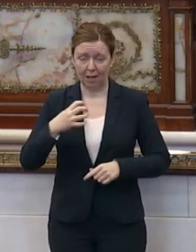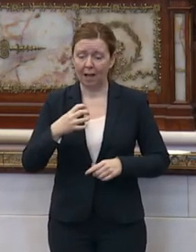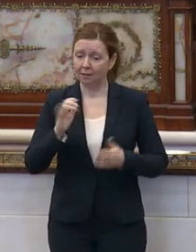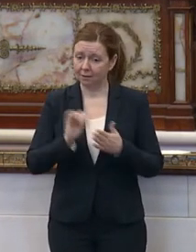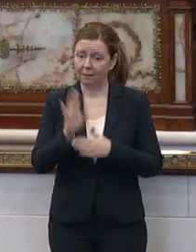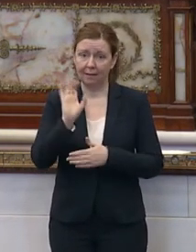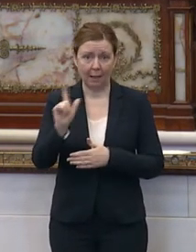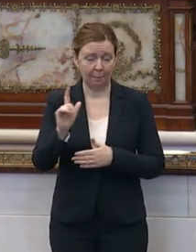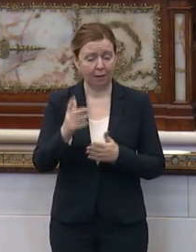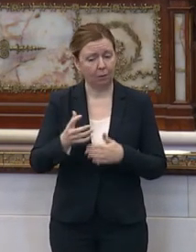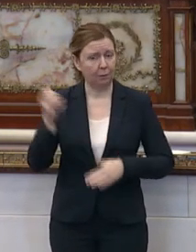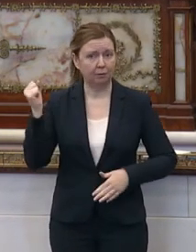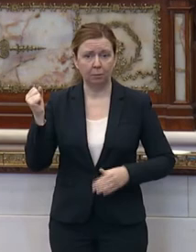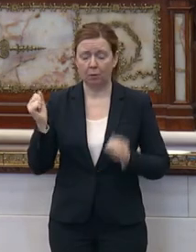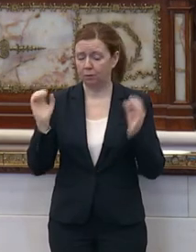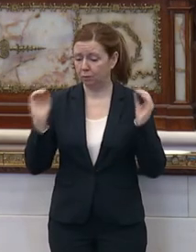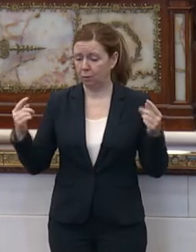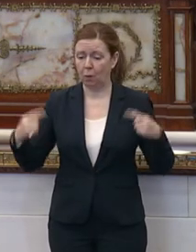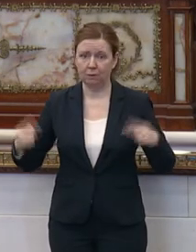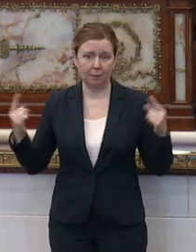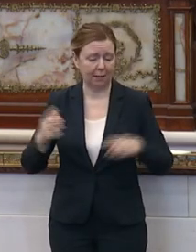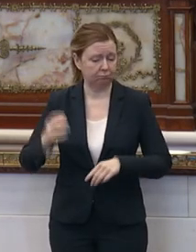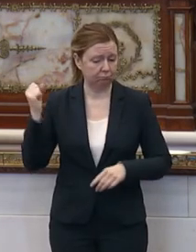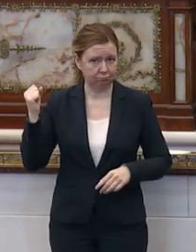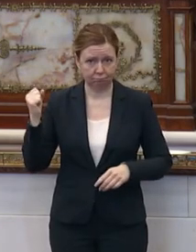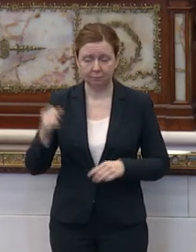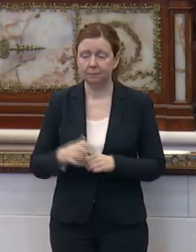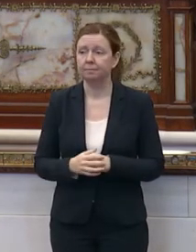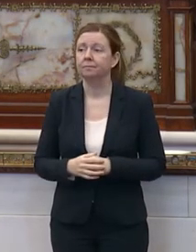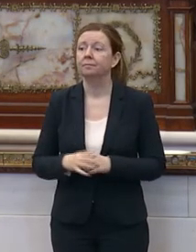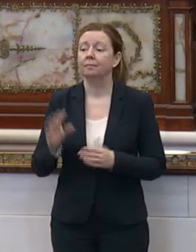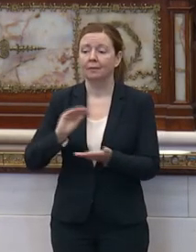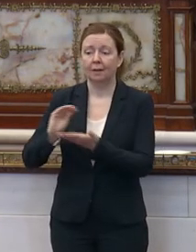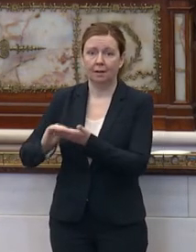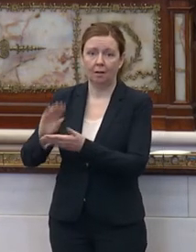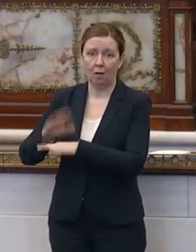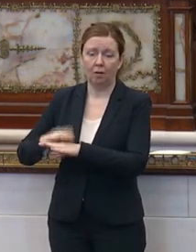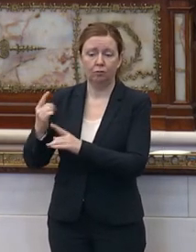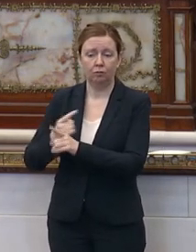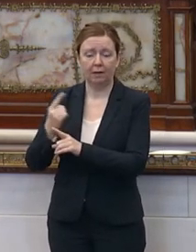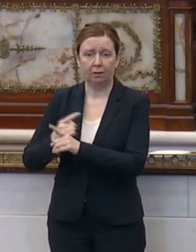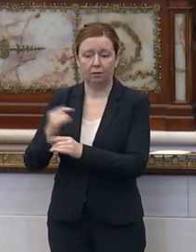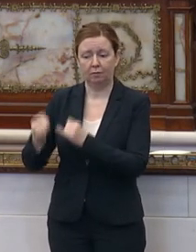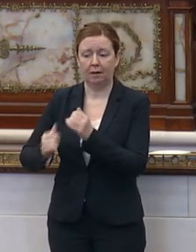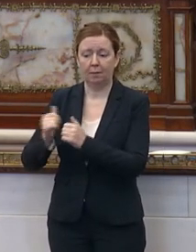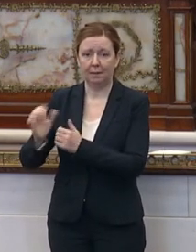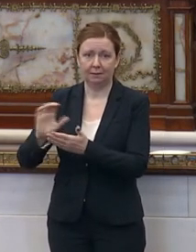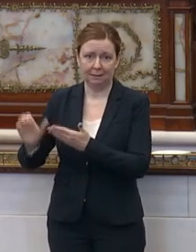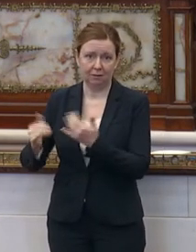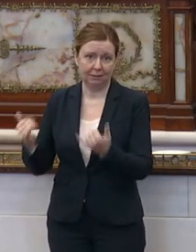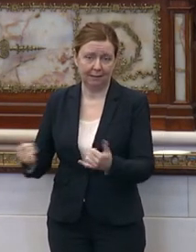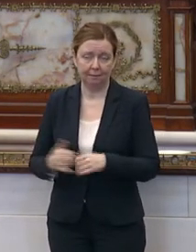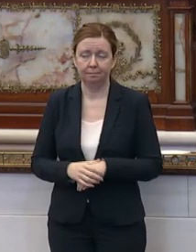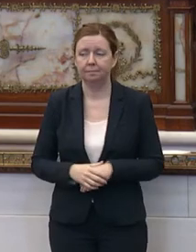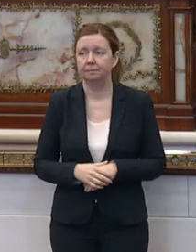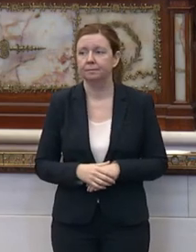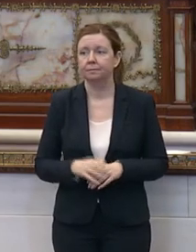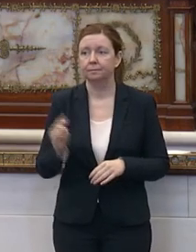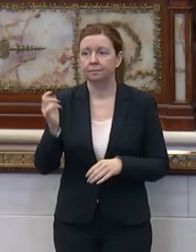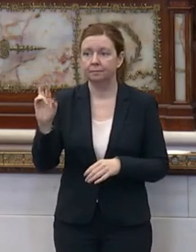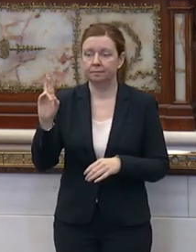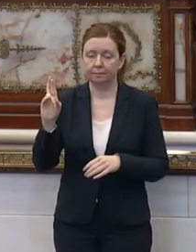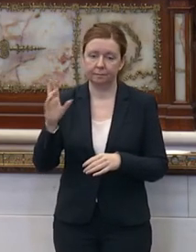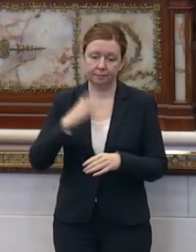objection, without debate, that bill will immediately be removed from the consent agenda and placed on our regular and final passage calendar for today. Mr.